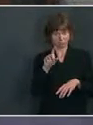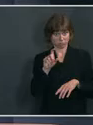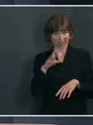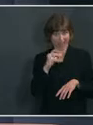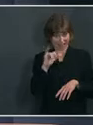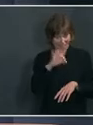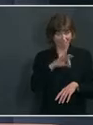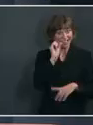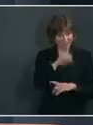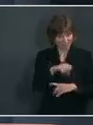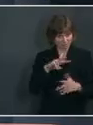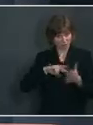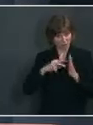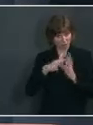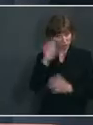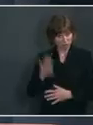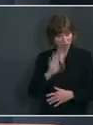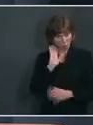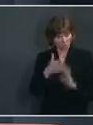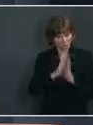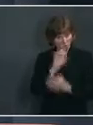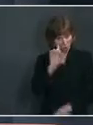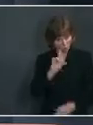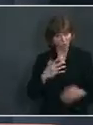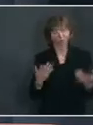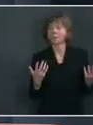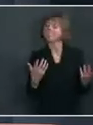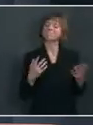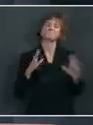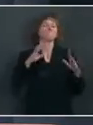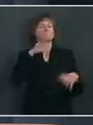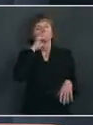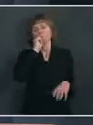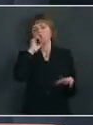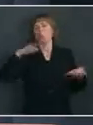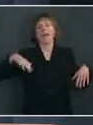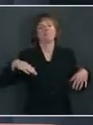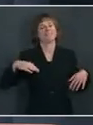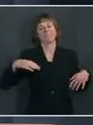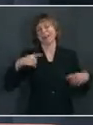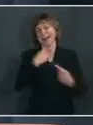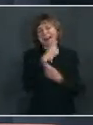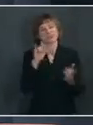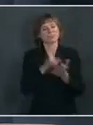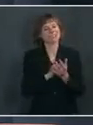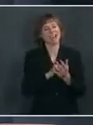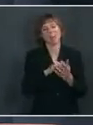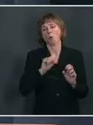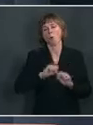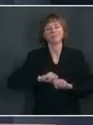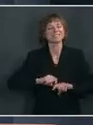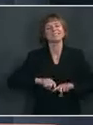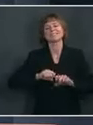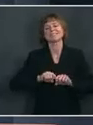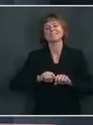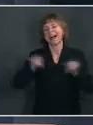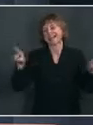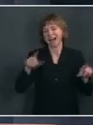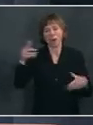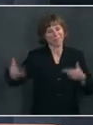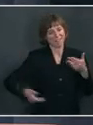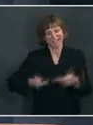Well, we're not quite there yet, given we just announced it. There haven't been invites or anything that went out, but we're happy to keep everybody updated. And